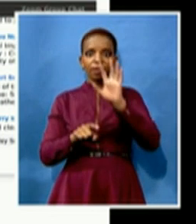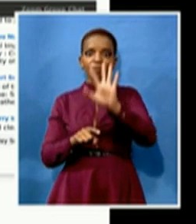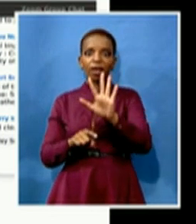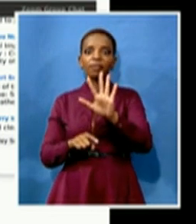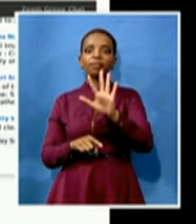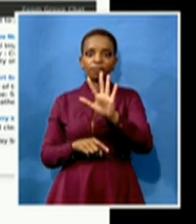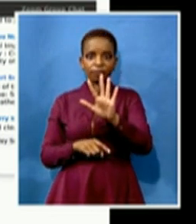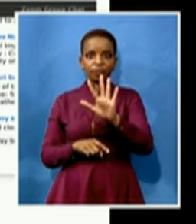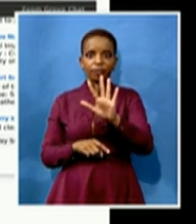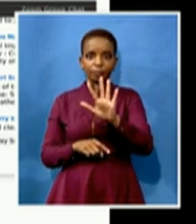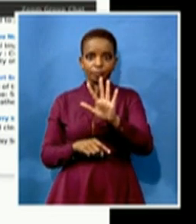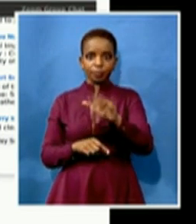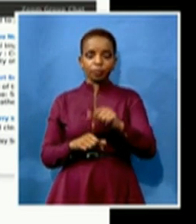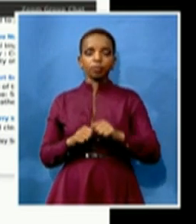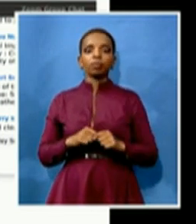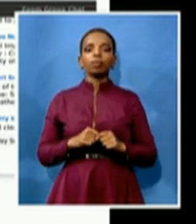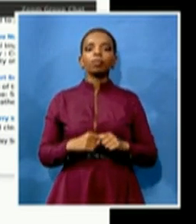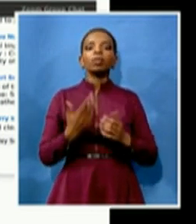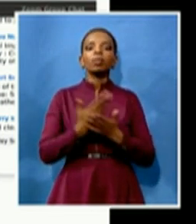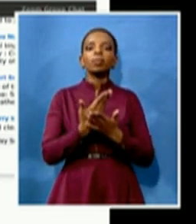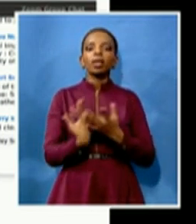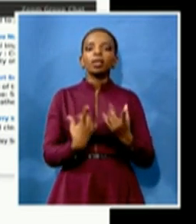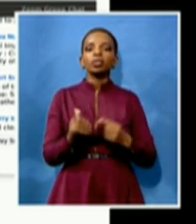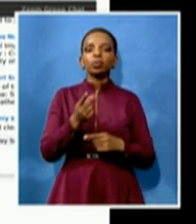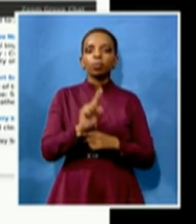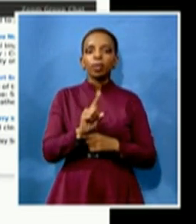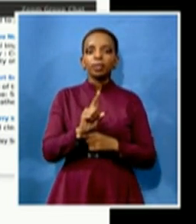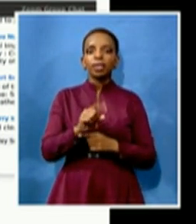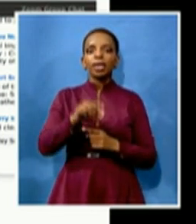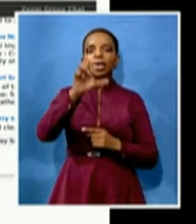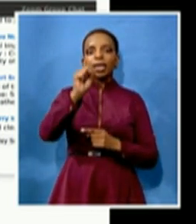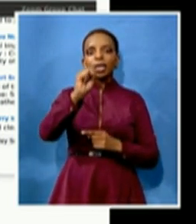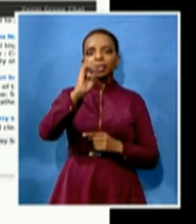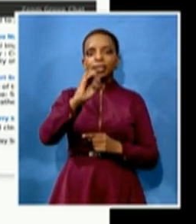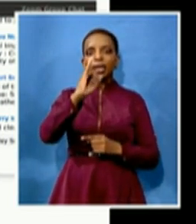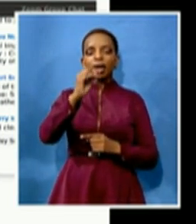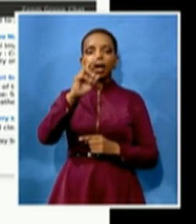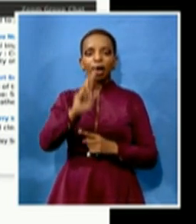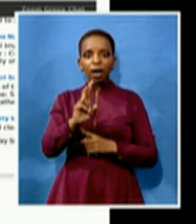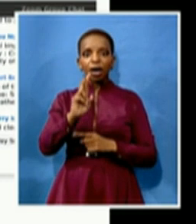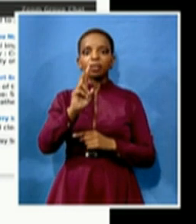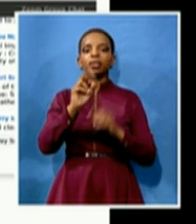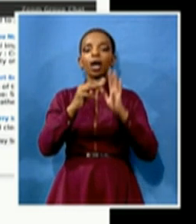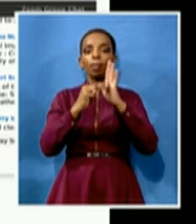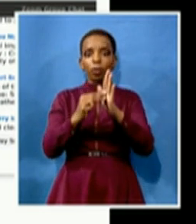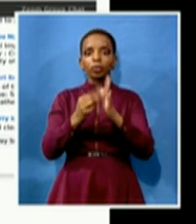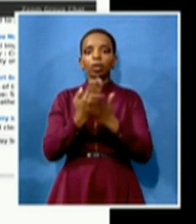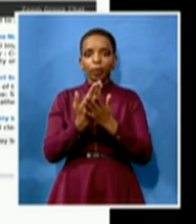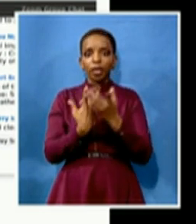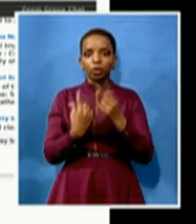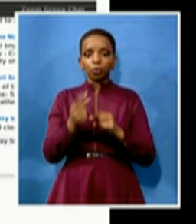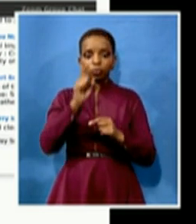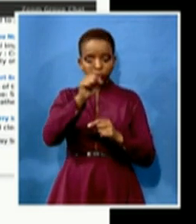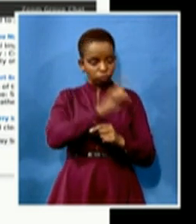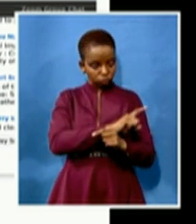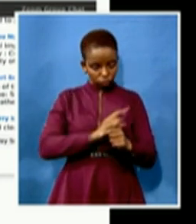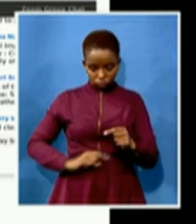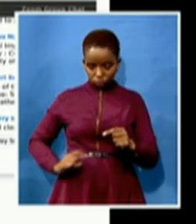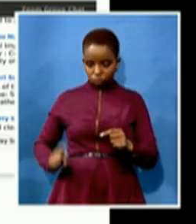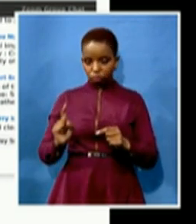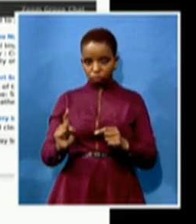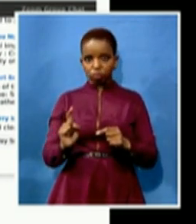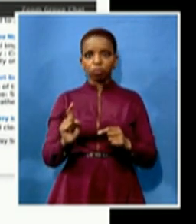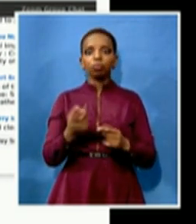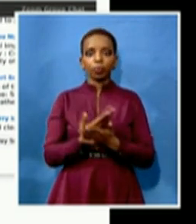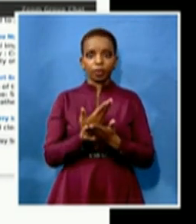SEIR model at each ward. And if we apply that SEIR model at a ward level, we can adjust the